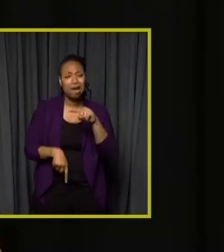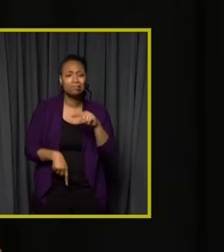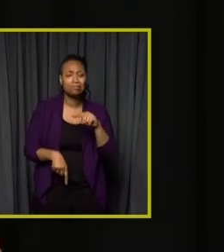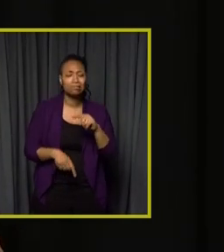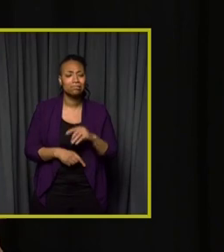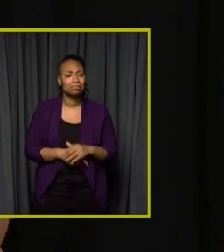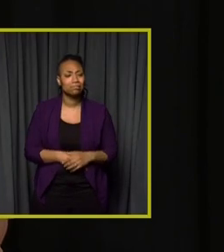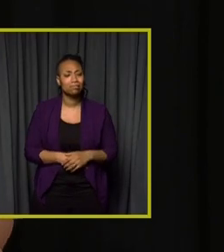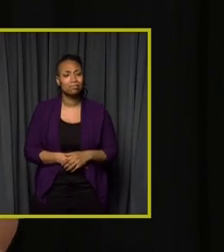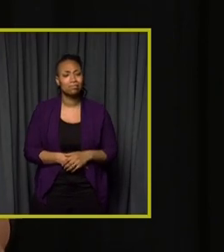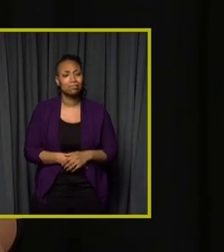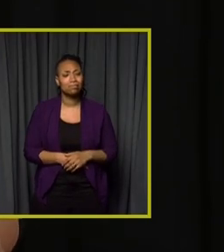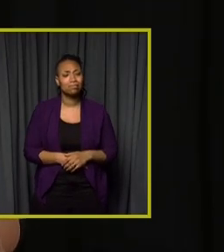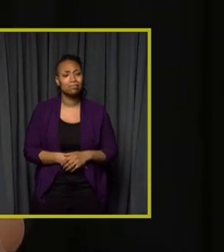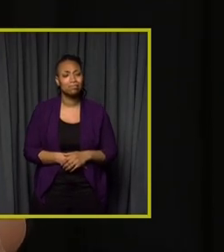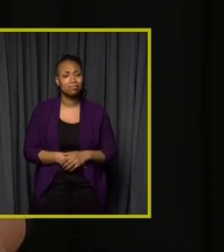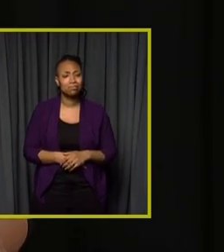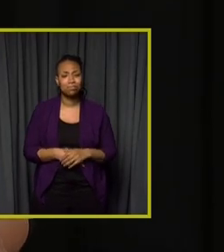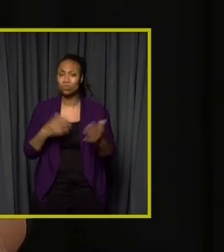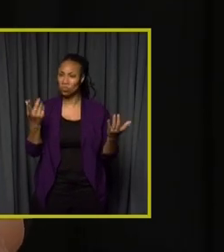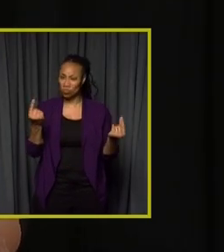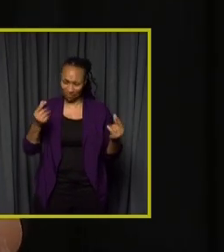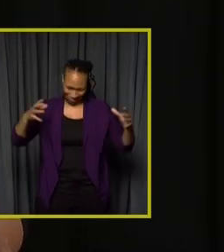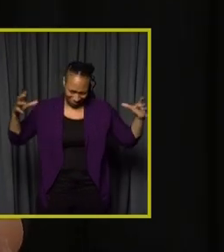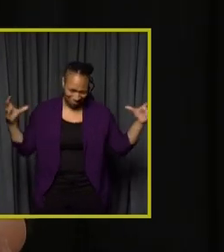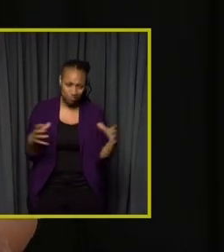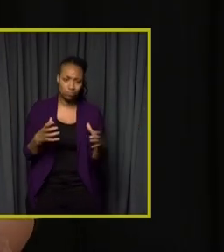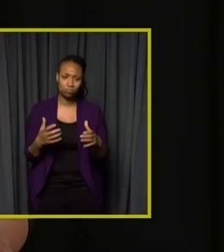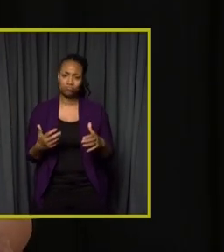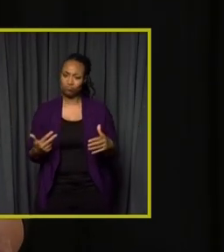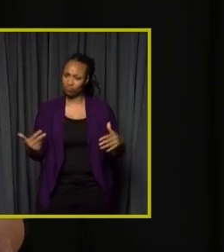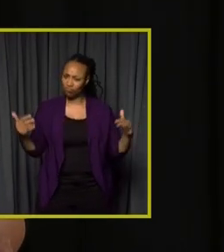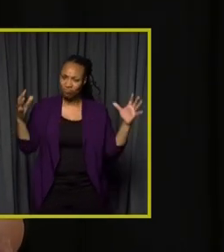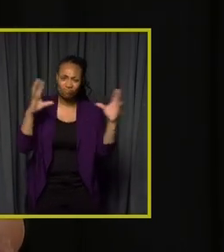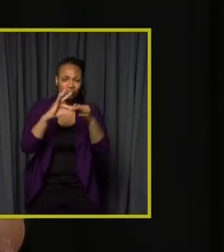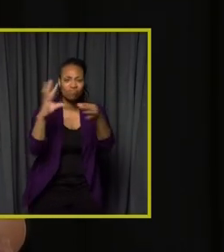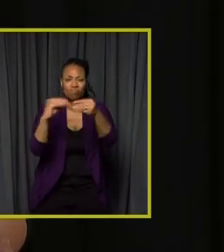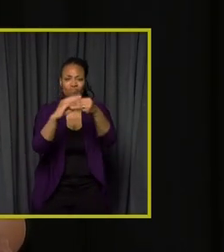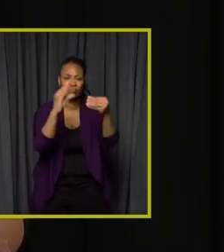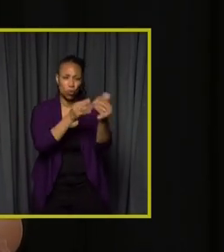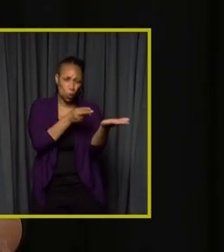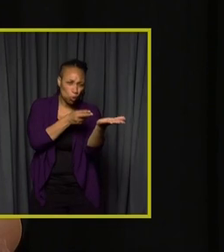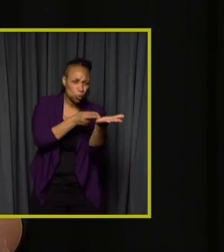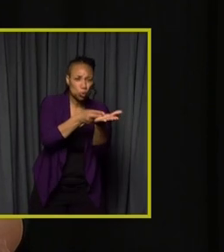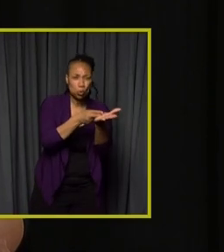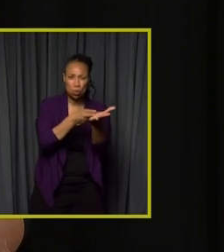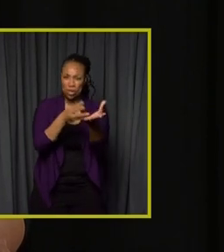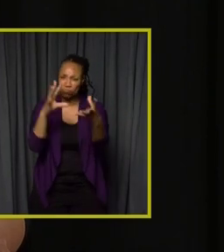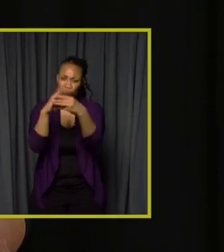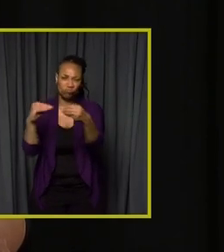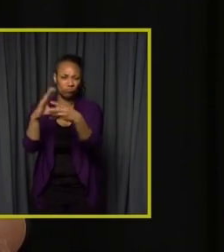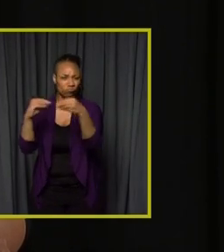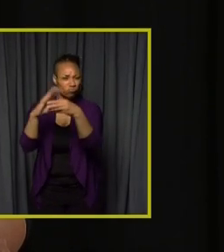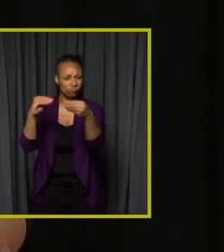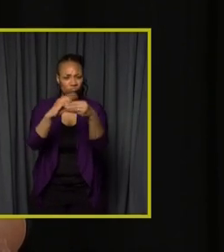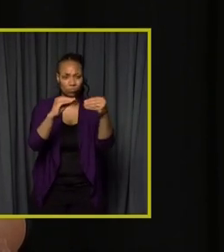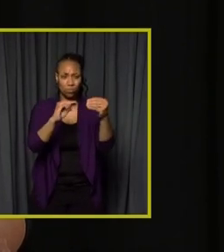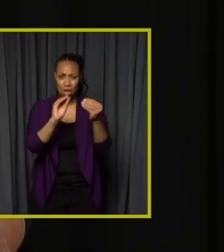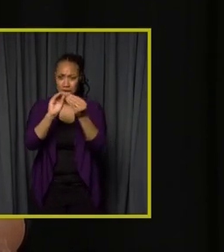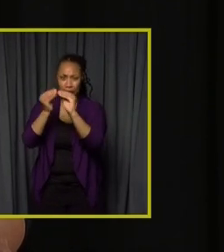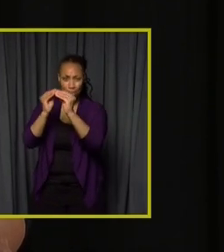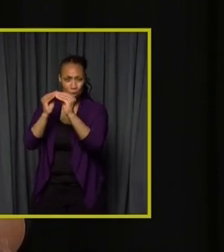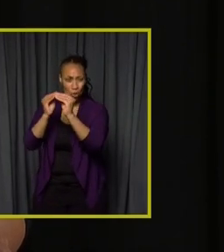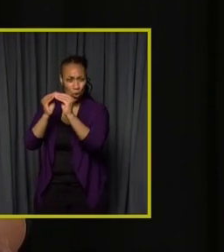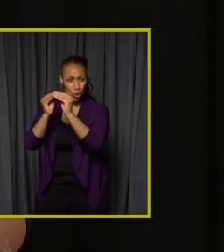We're here to lift up the truth of our nation, to put faces on immense